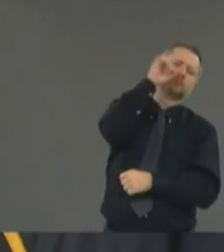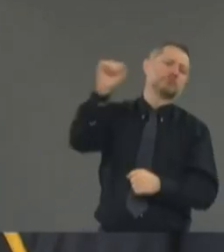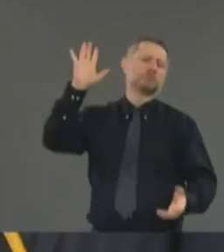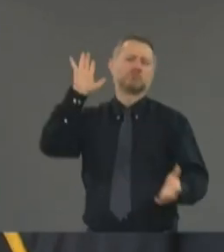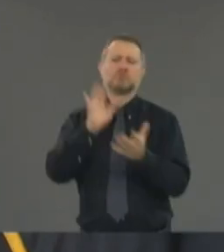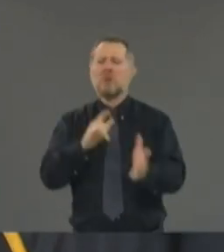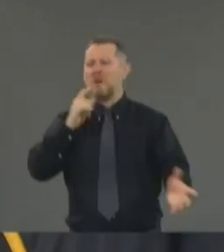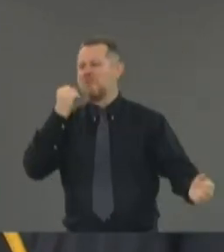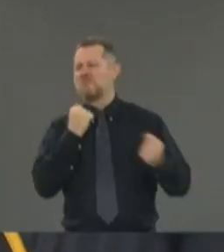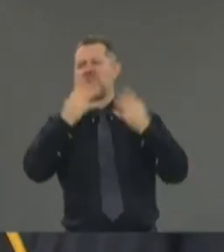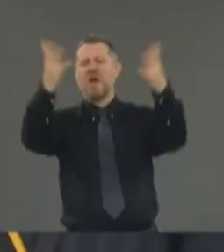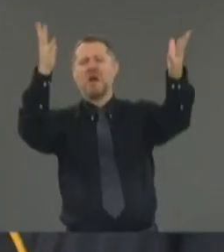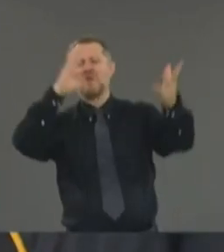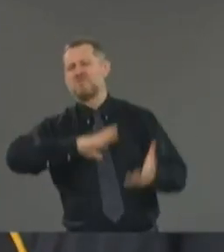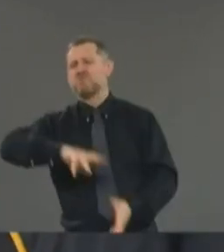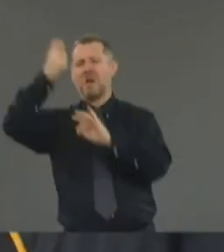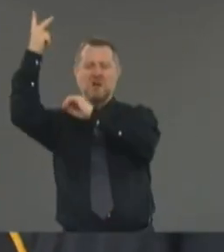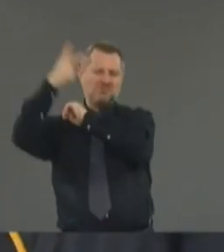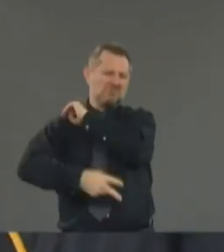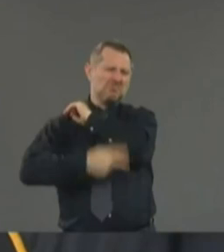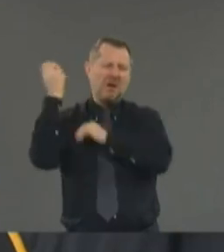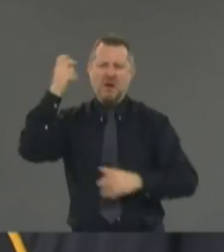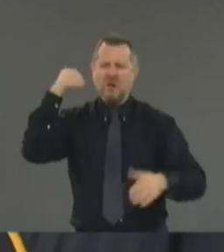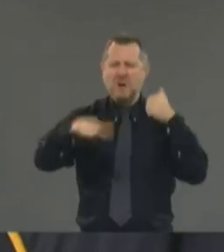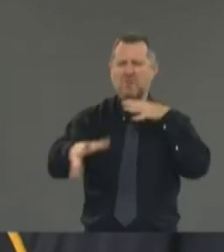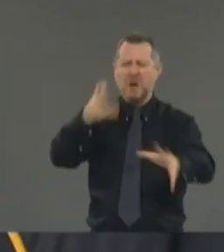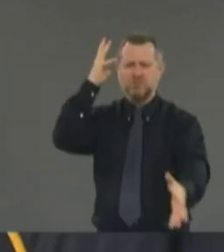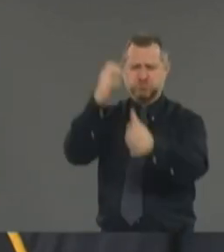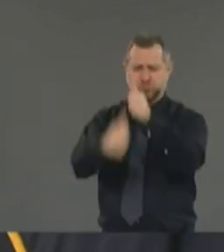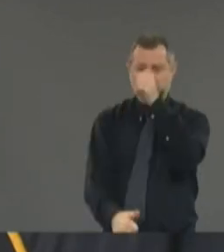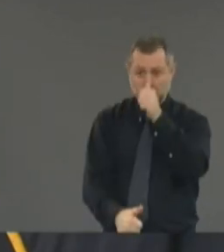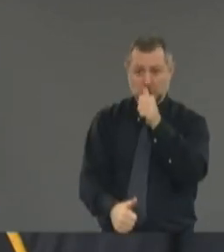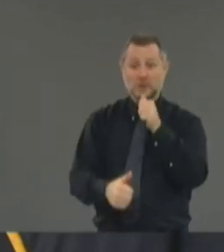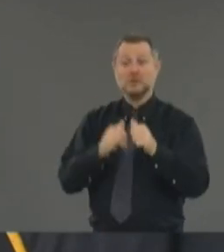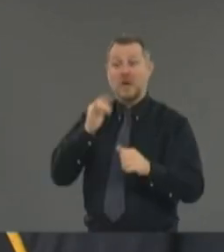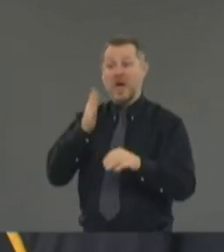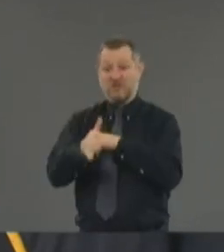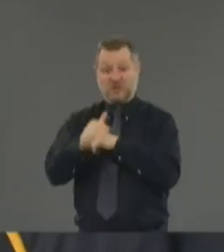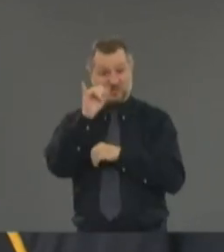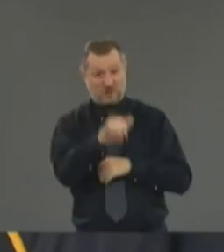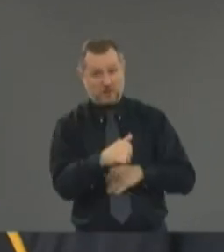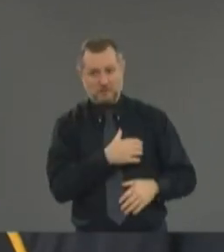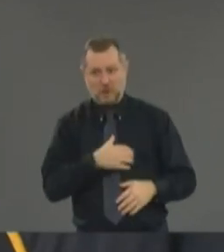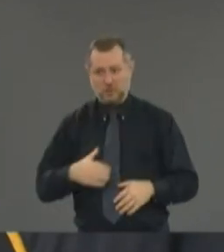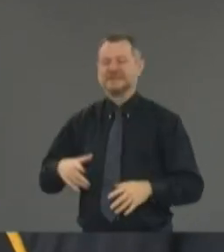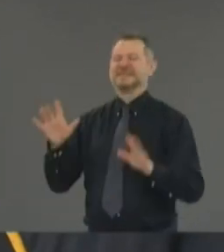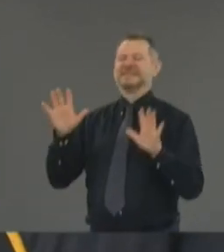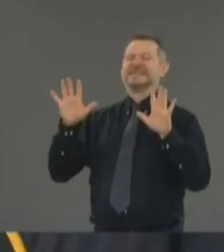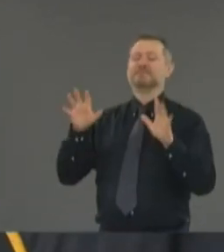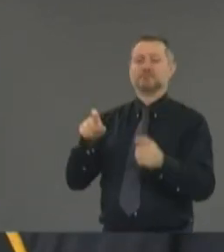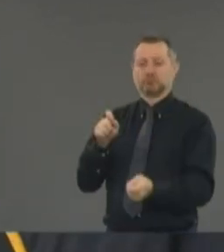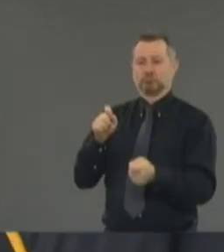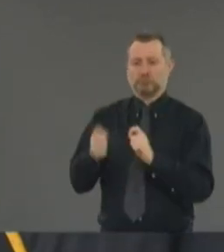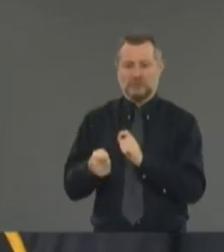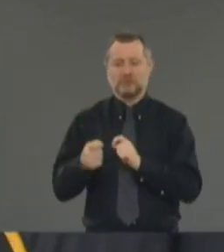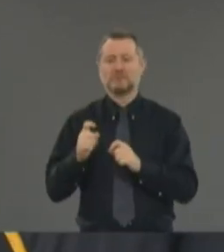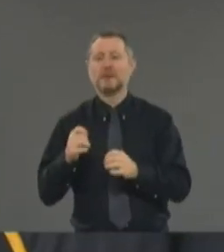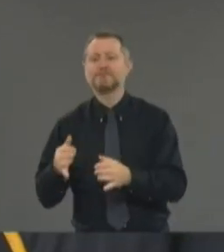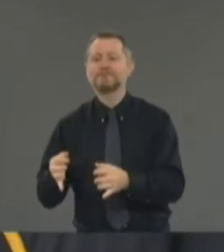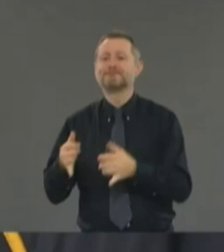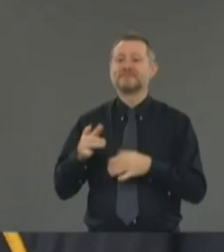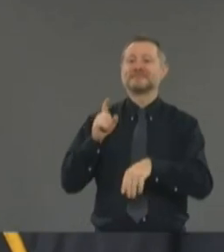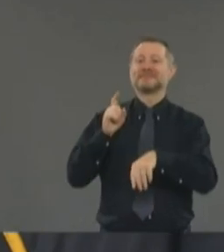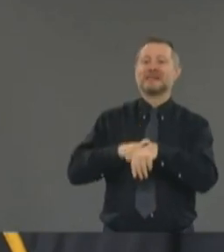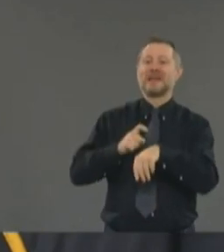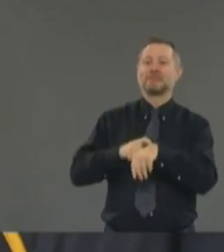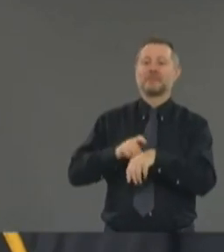at 11 o'clock. The mayor then revised the curfew, right, to 8 o'clock and extended it, which I had